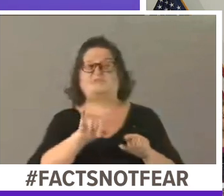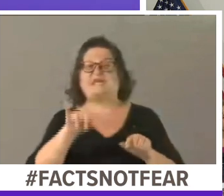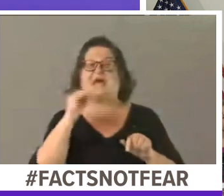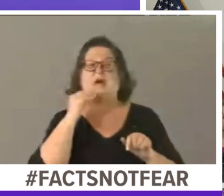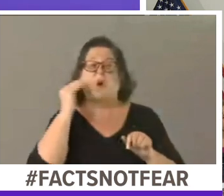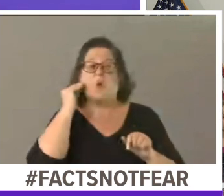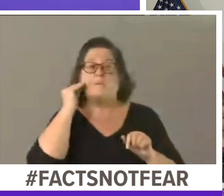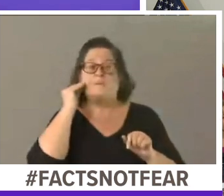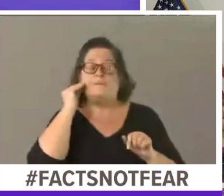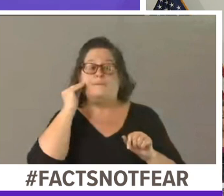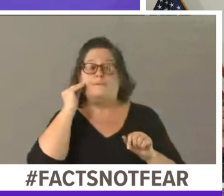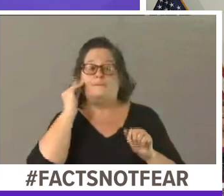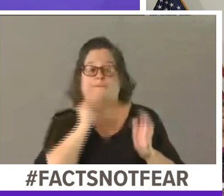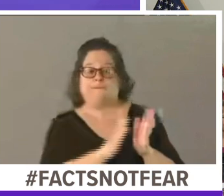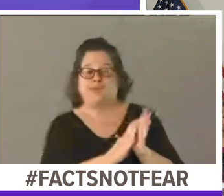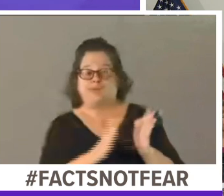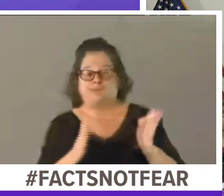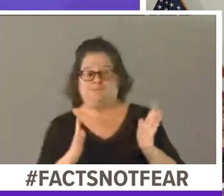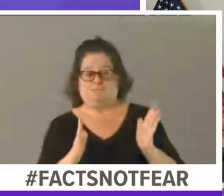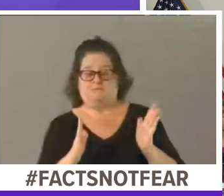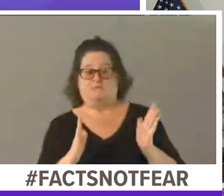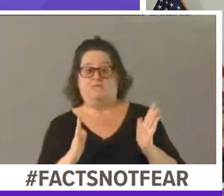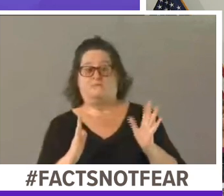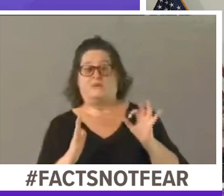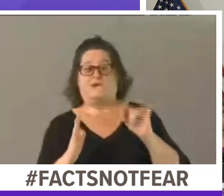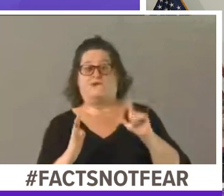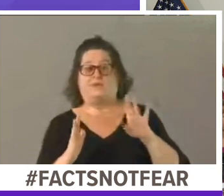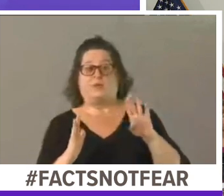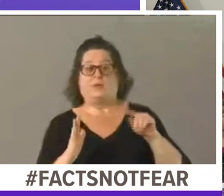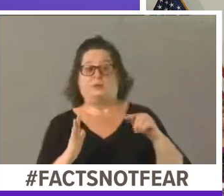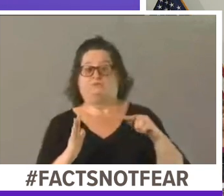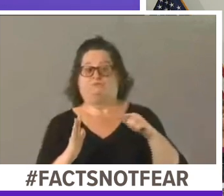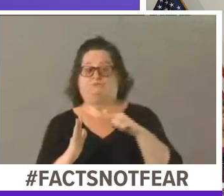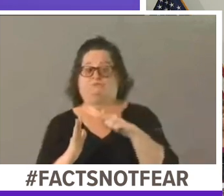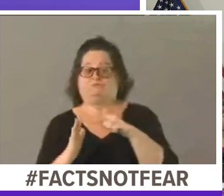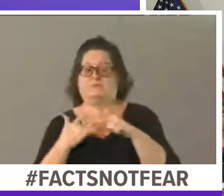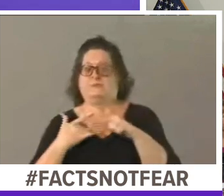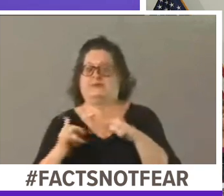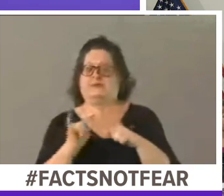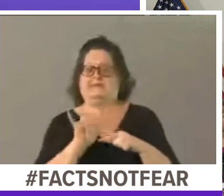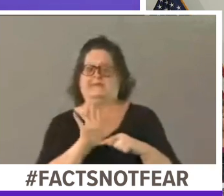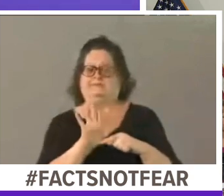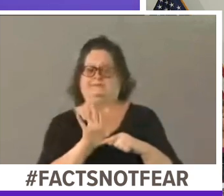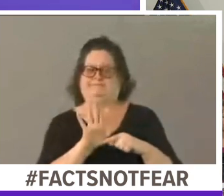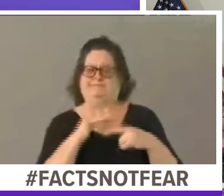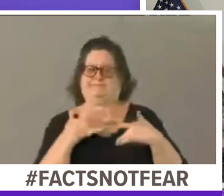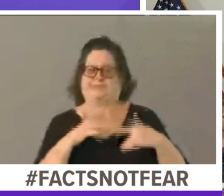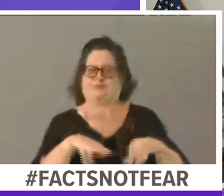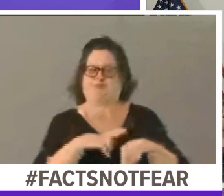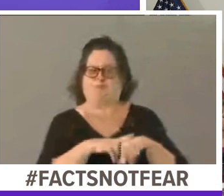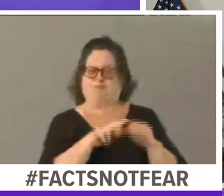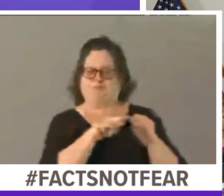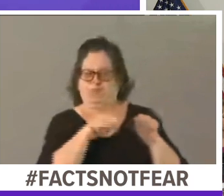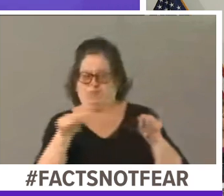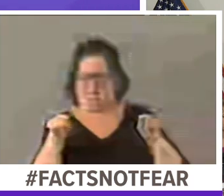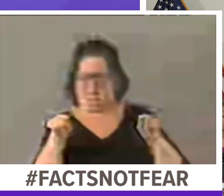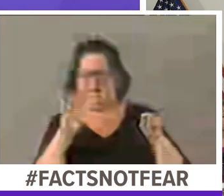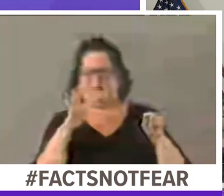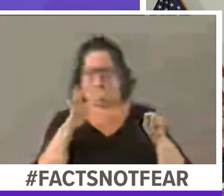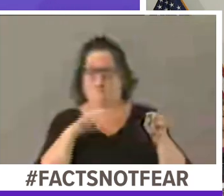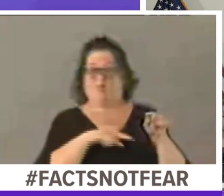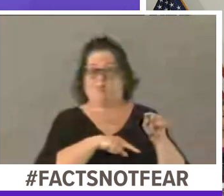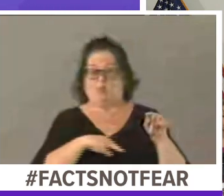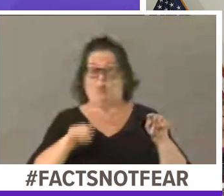the flu the entire time through this. Coming out of the stay-at-home order, if you watch the COVID line all